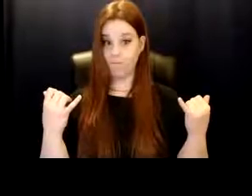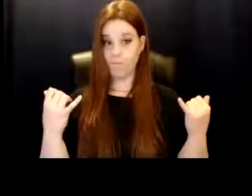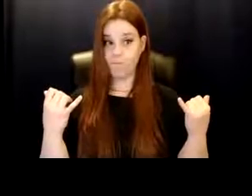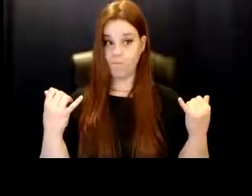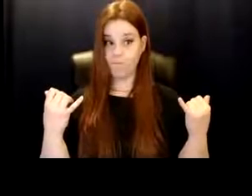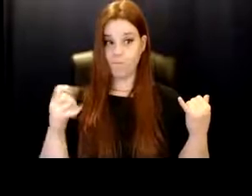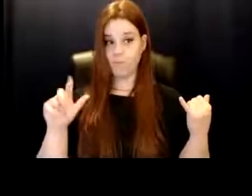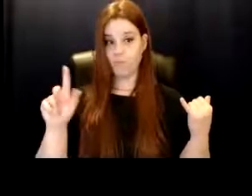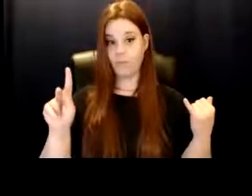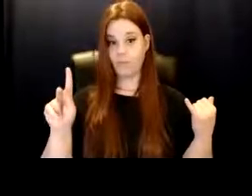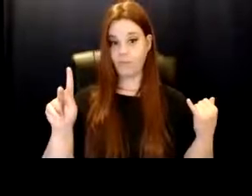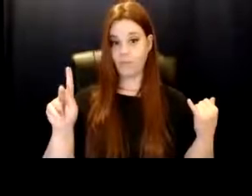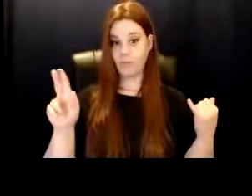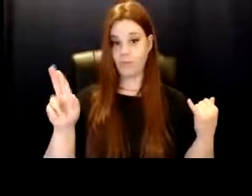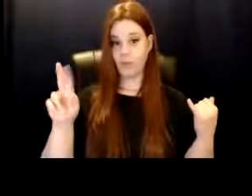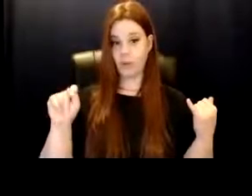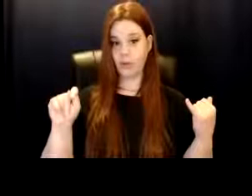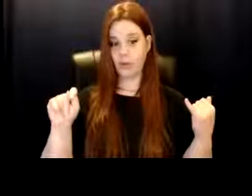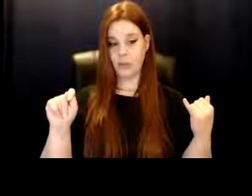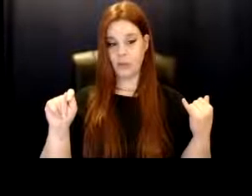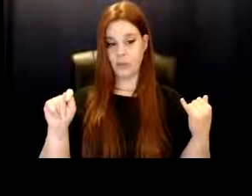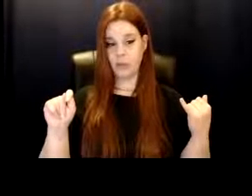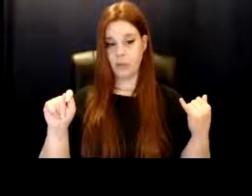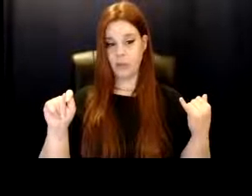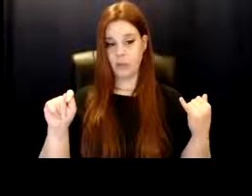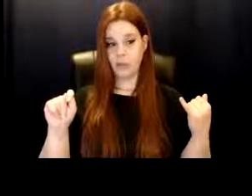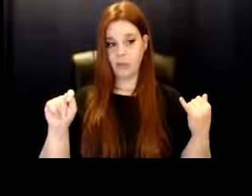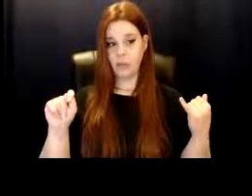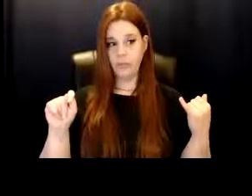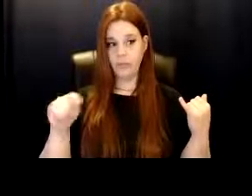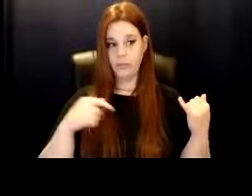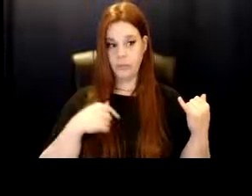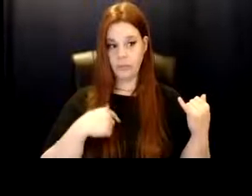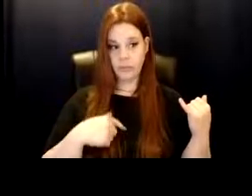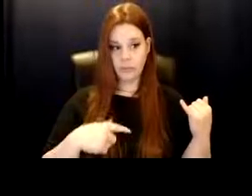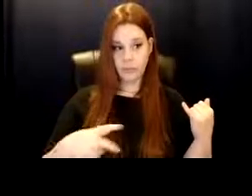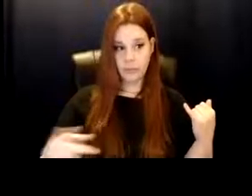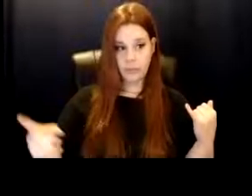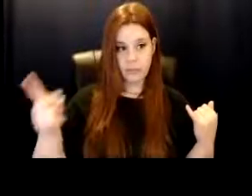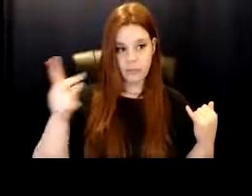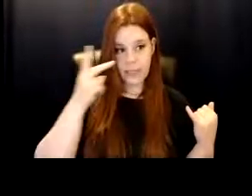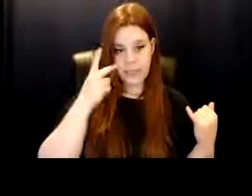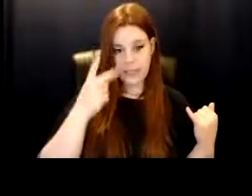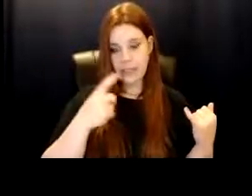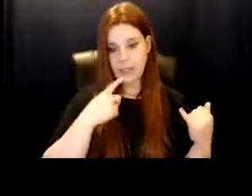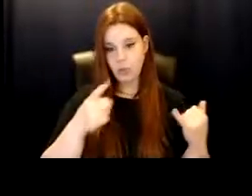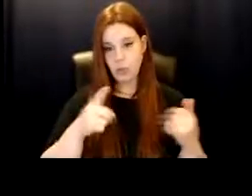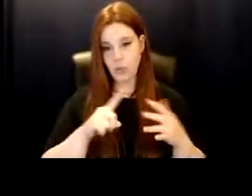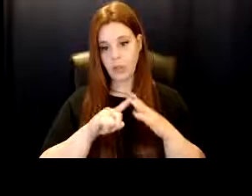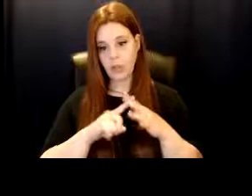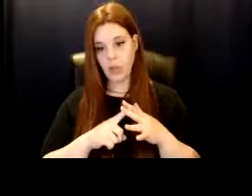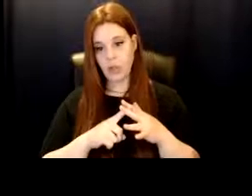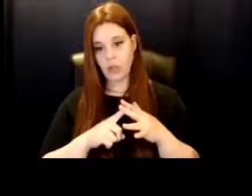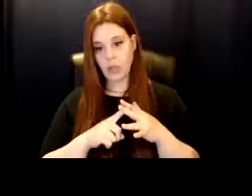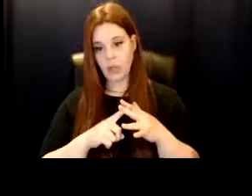I see us that you've said that you're, I see that you said you're starting to share a screen share, but were there